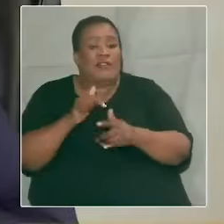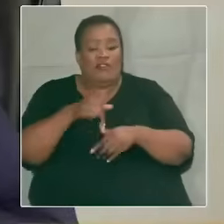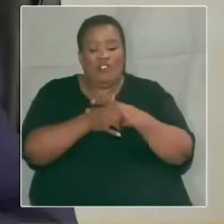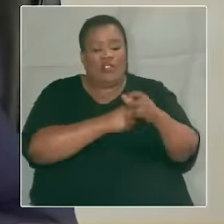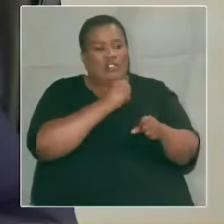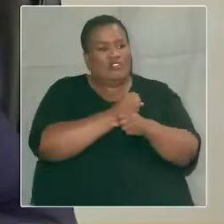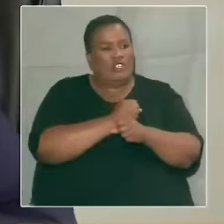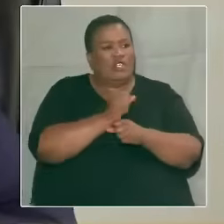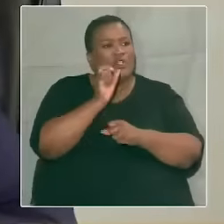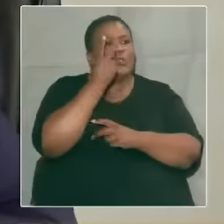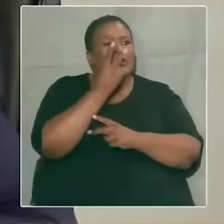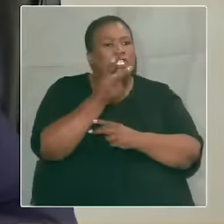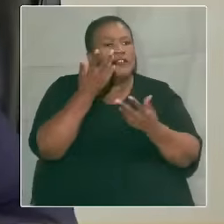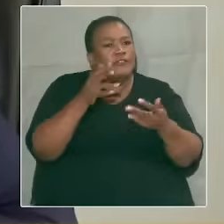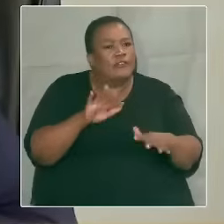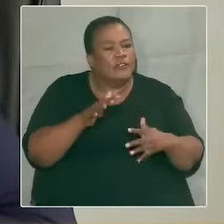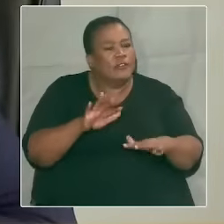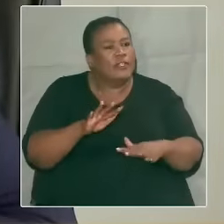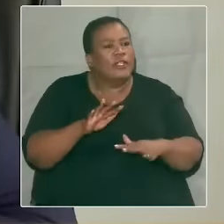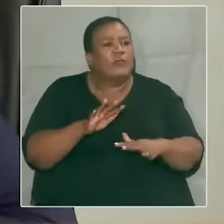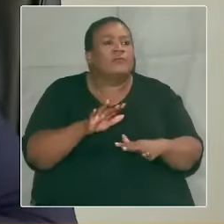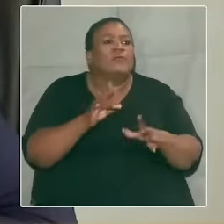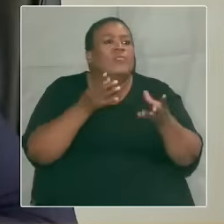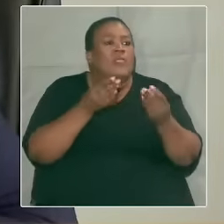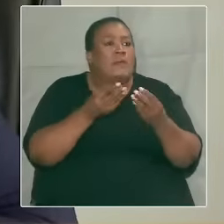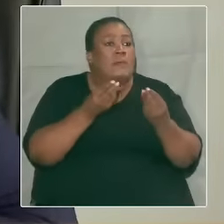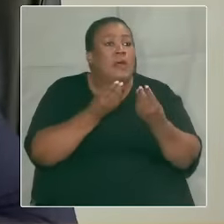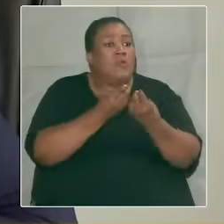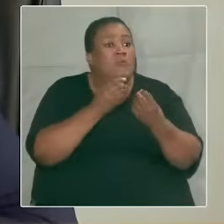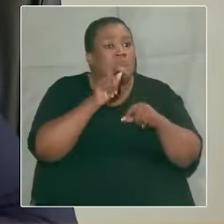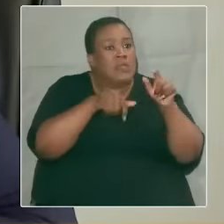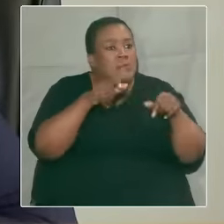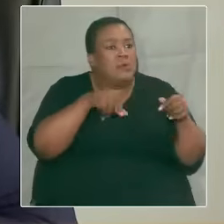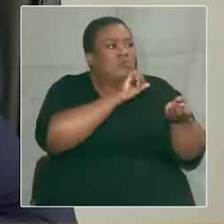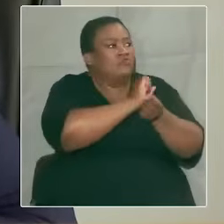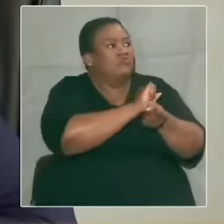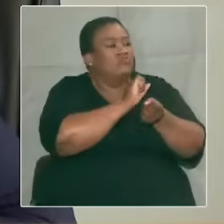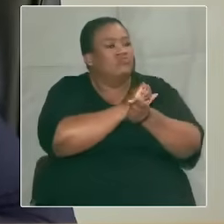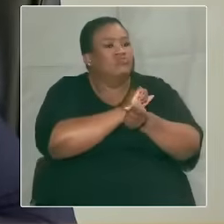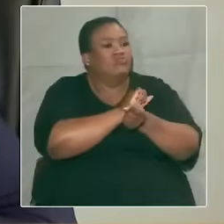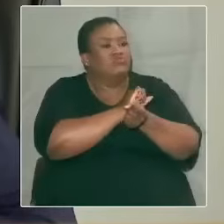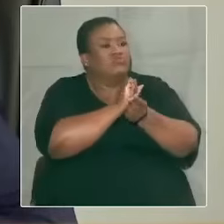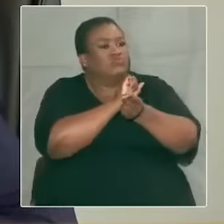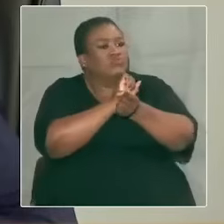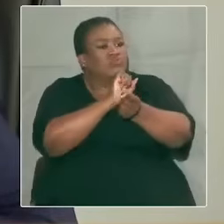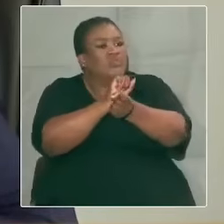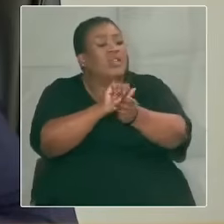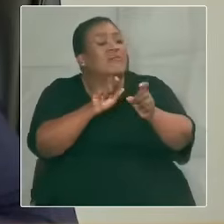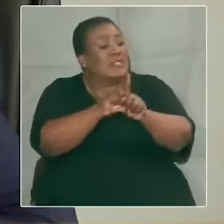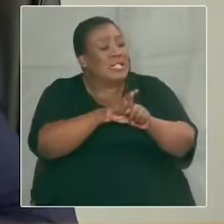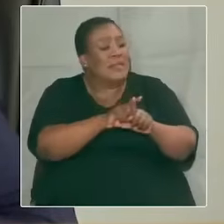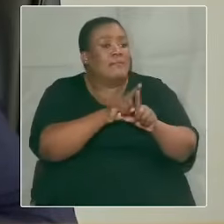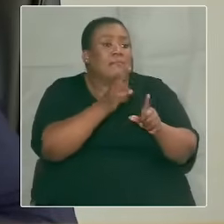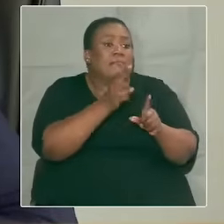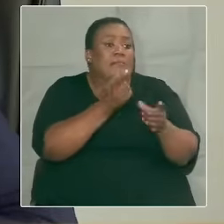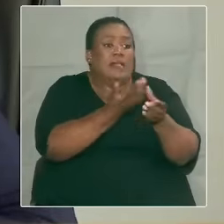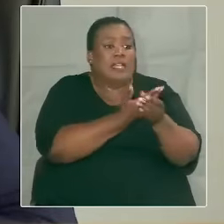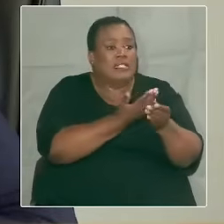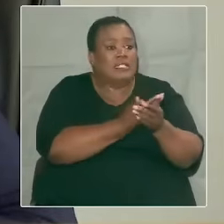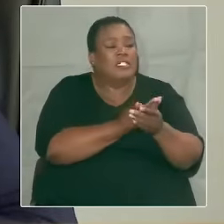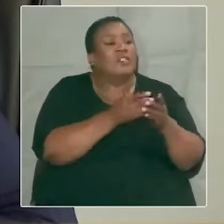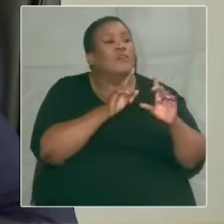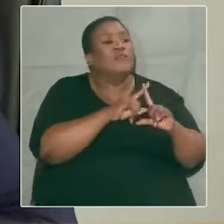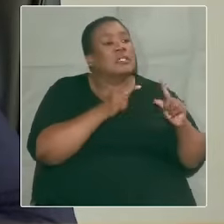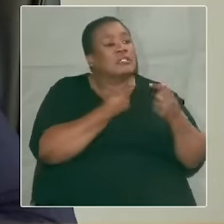might have seen a number of convictions coming from the very same cases of the